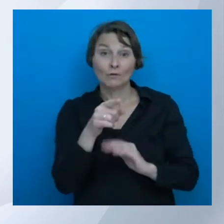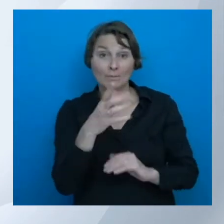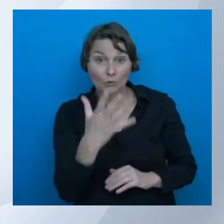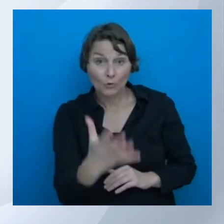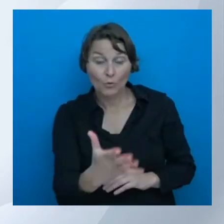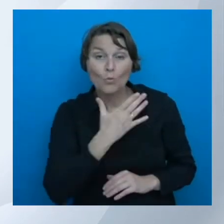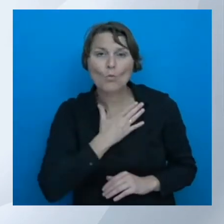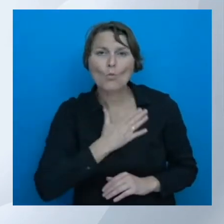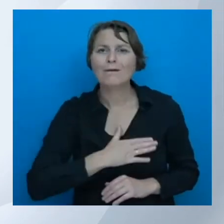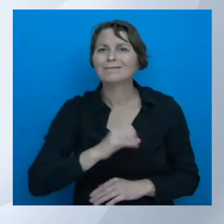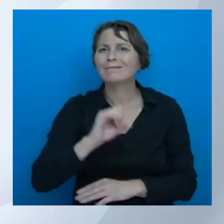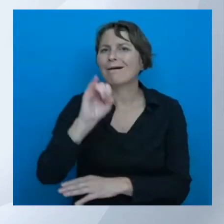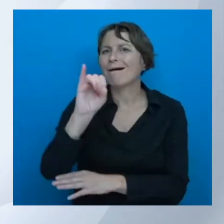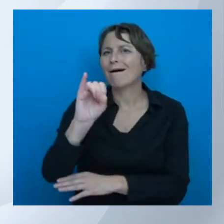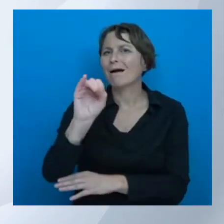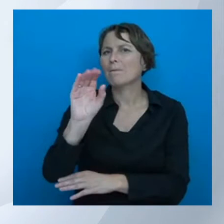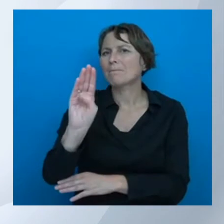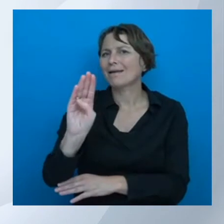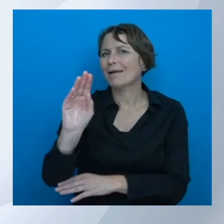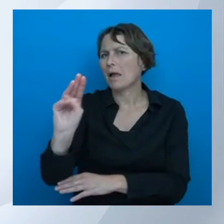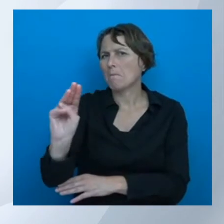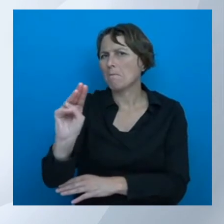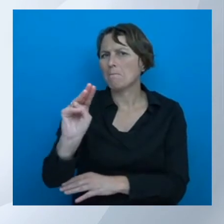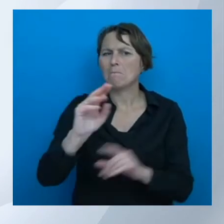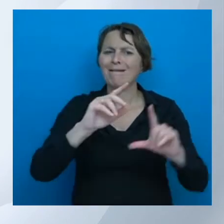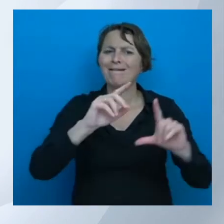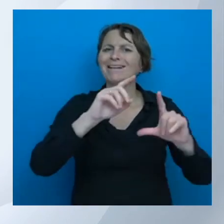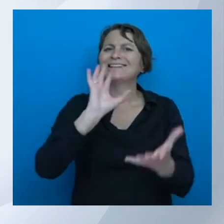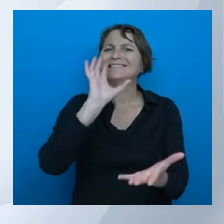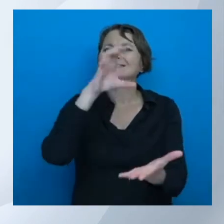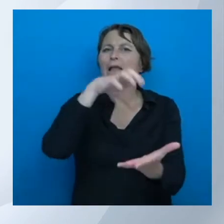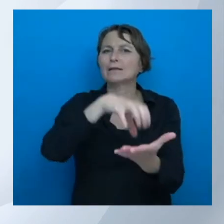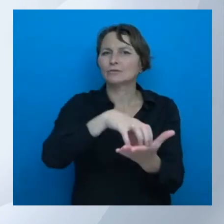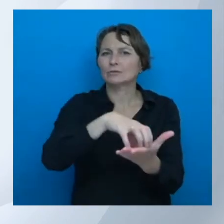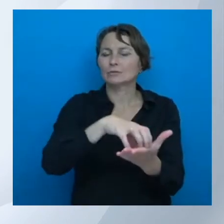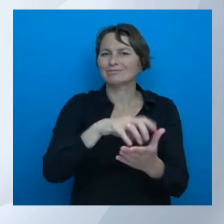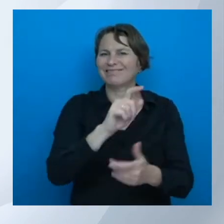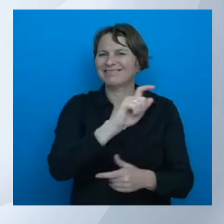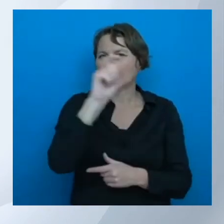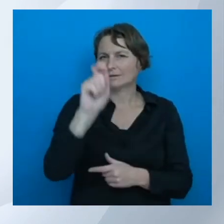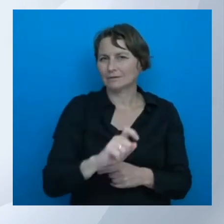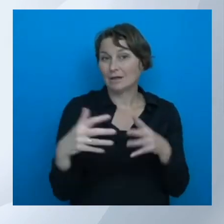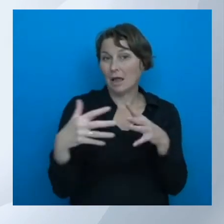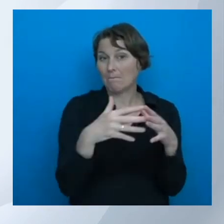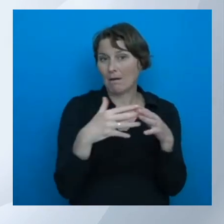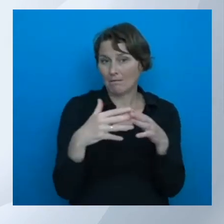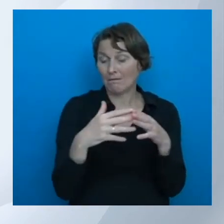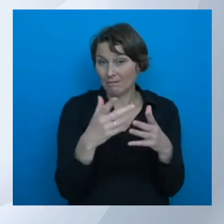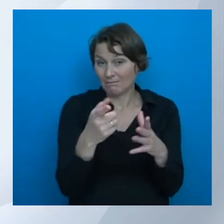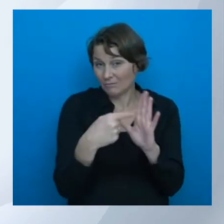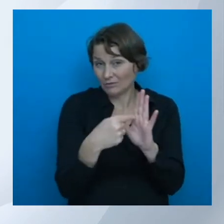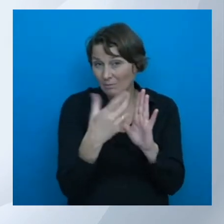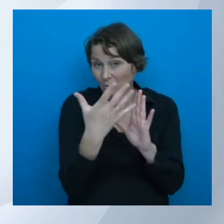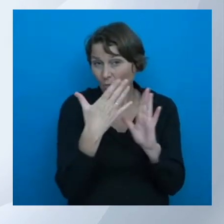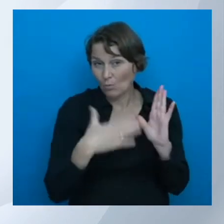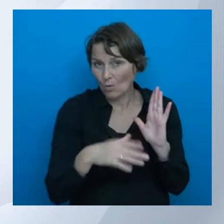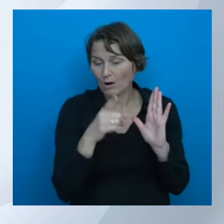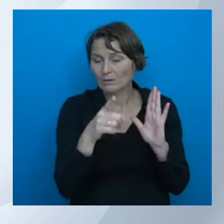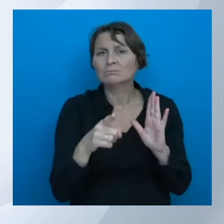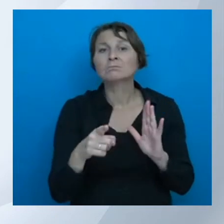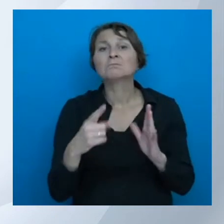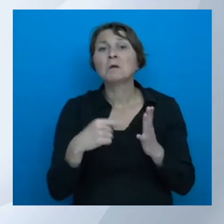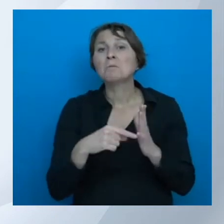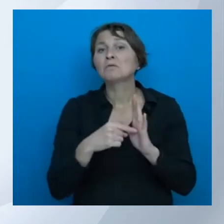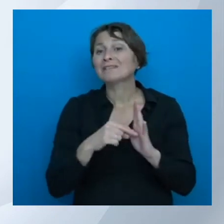in Texas. Well, this same request in Australia would still be routed through Microsoft's internal